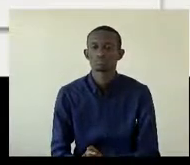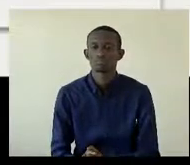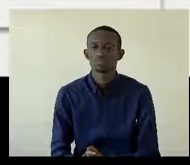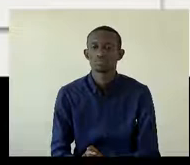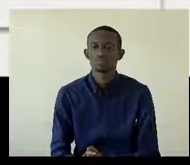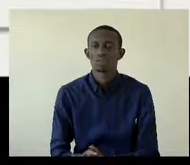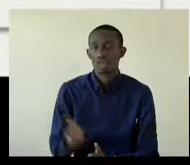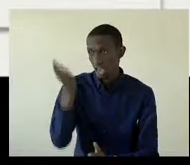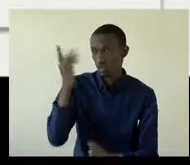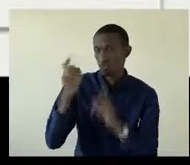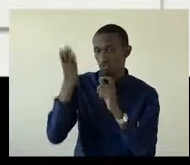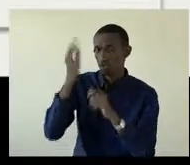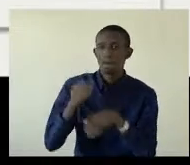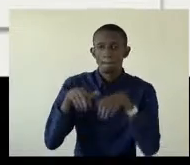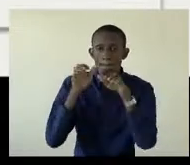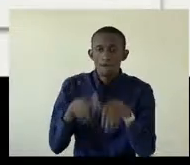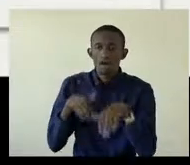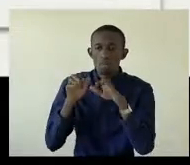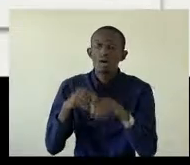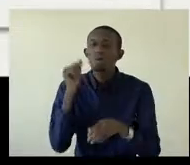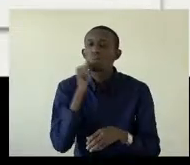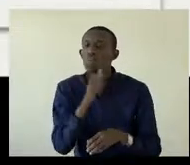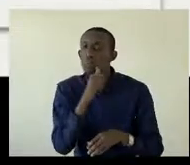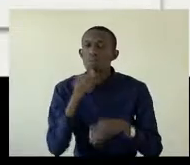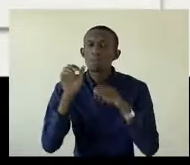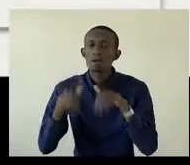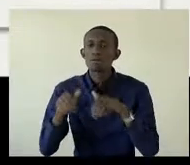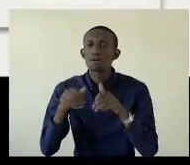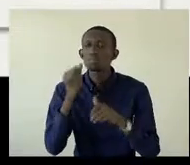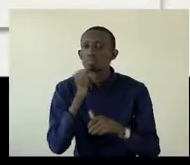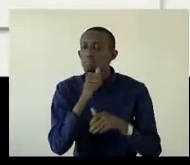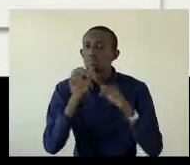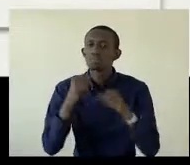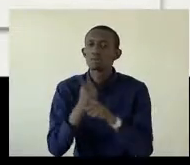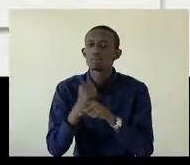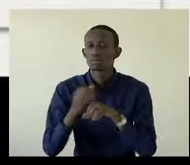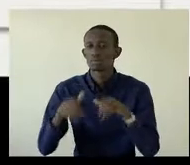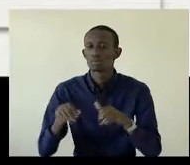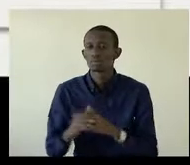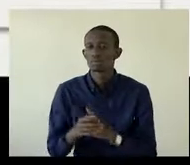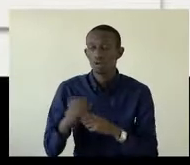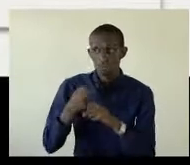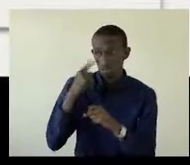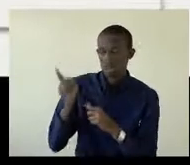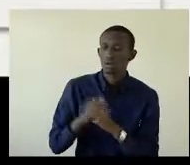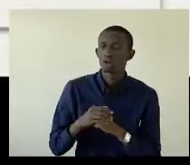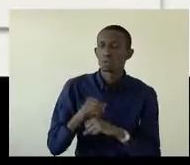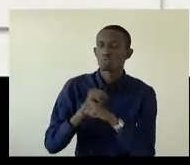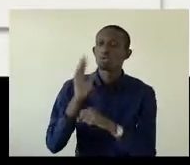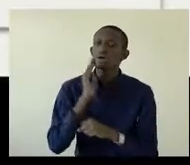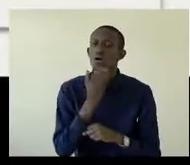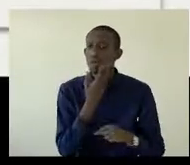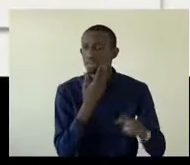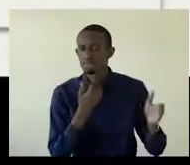Umuganda. You can easily tell from the picture that from here, this is some bit of erosion. Are we catching the